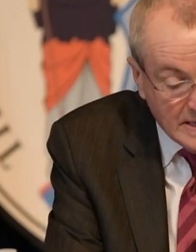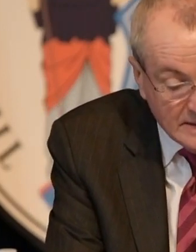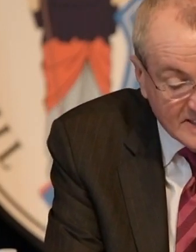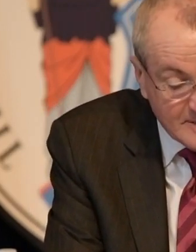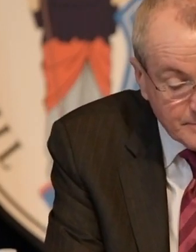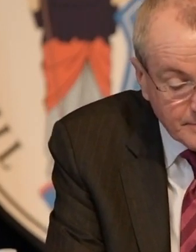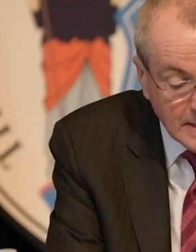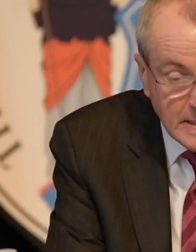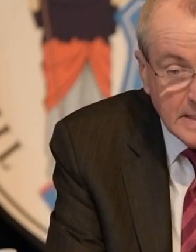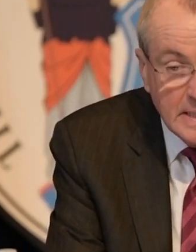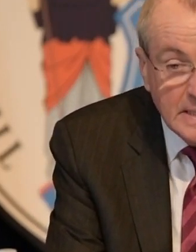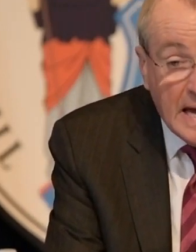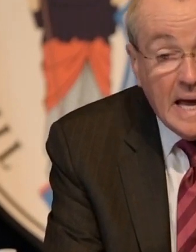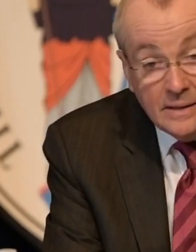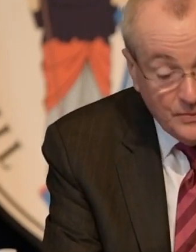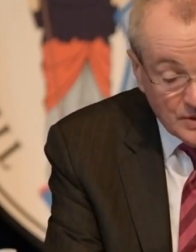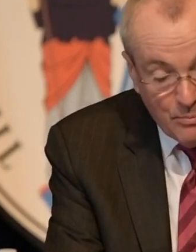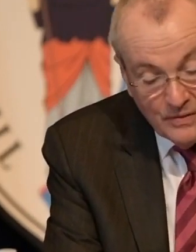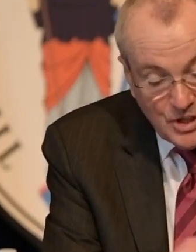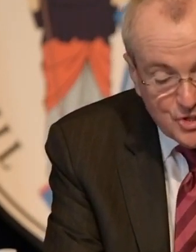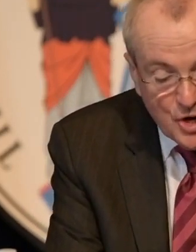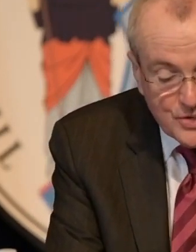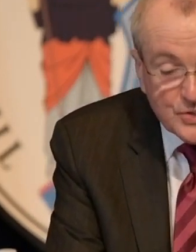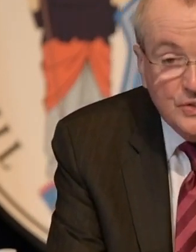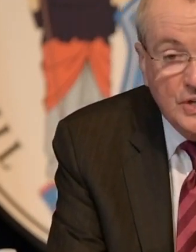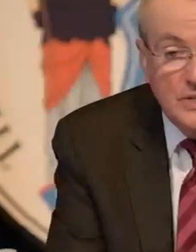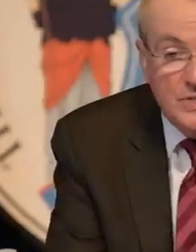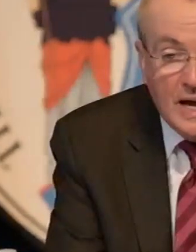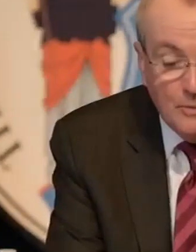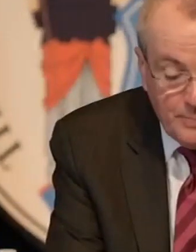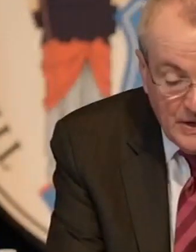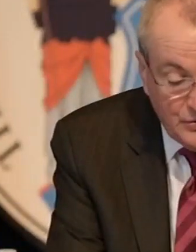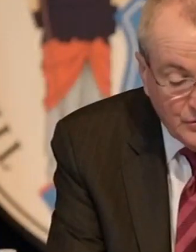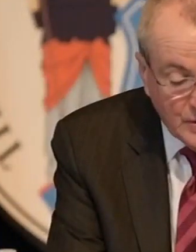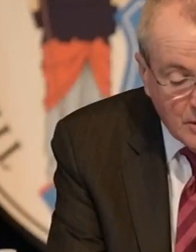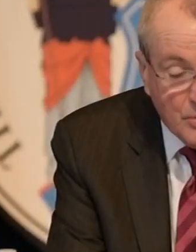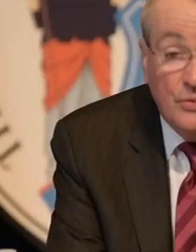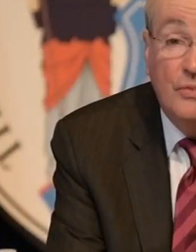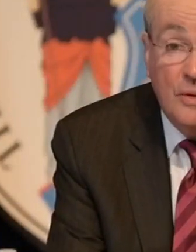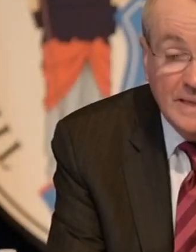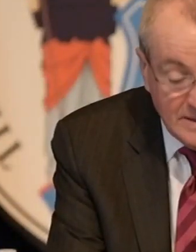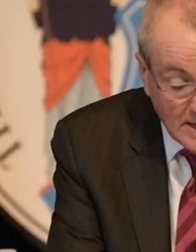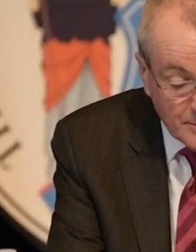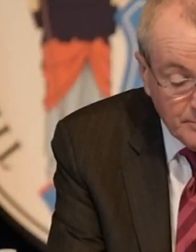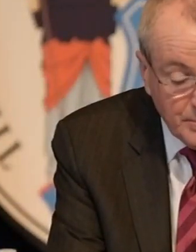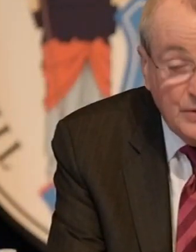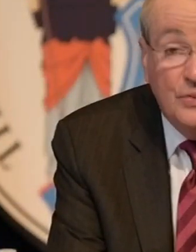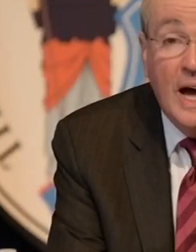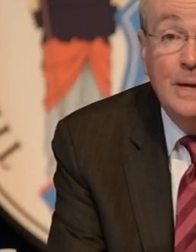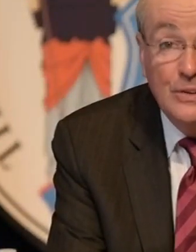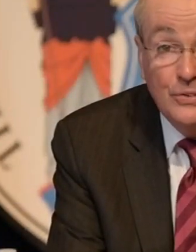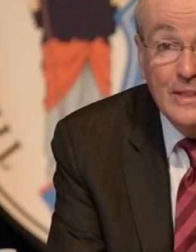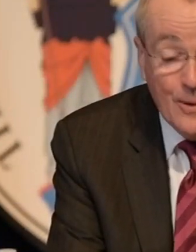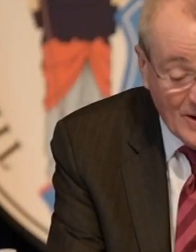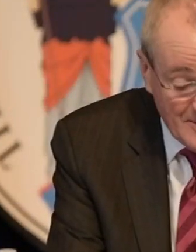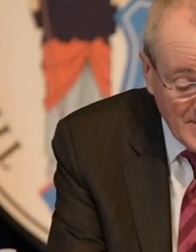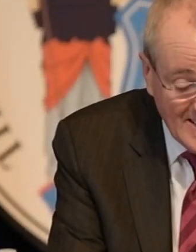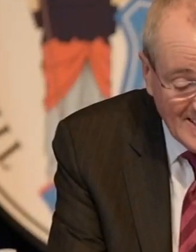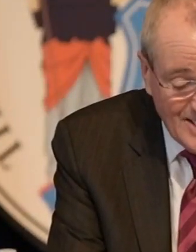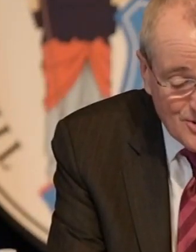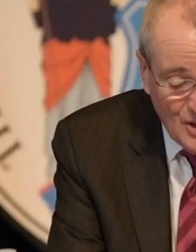that reality. And the number of discharges continues to outpace the numbers from intake. Please God, may it stay that